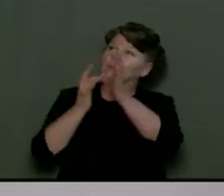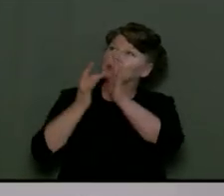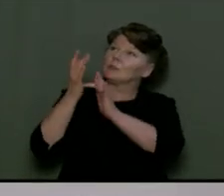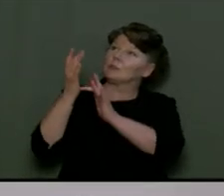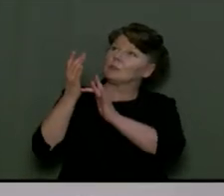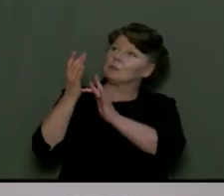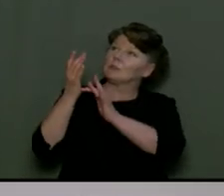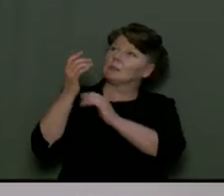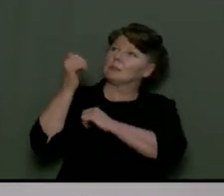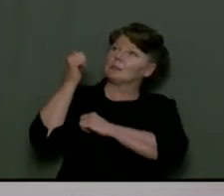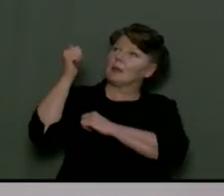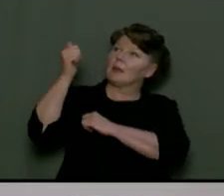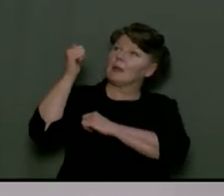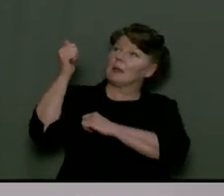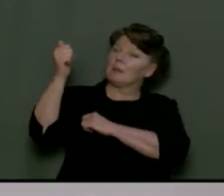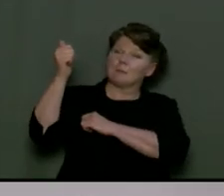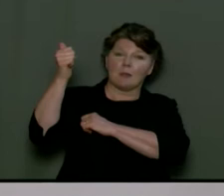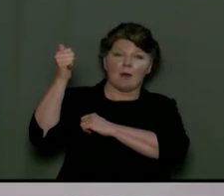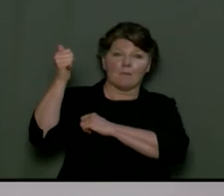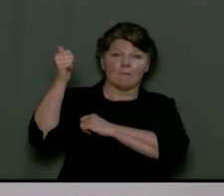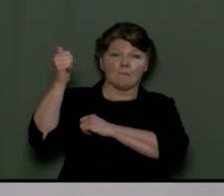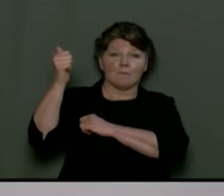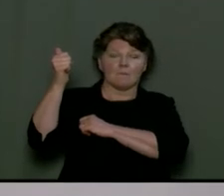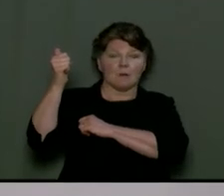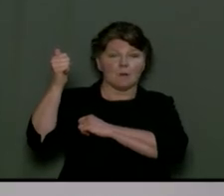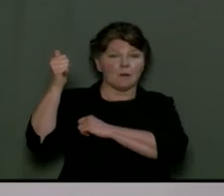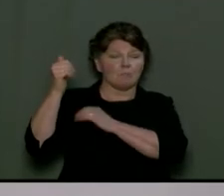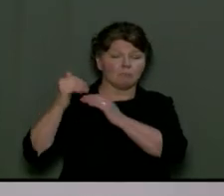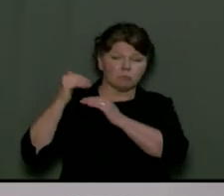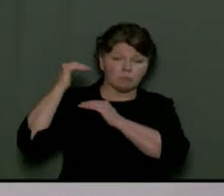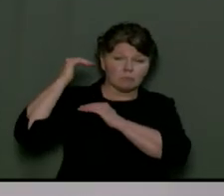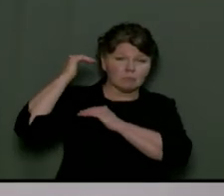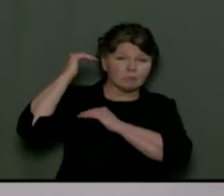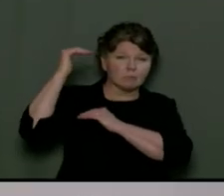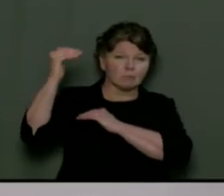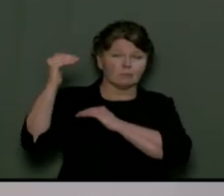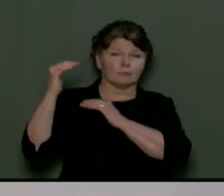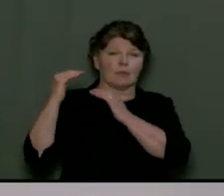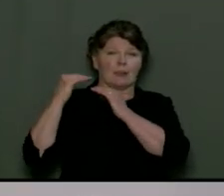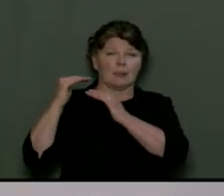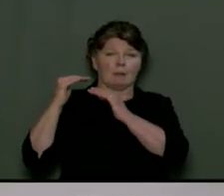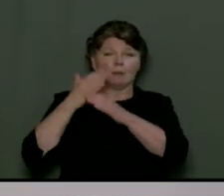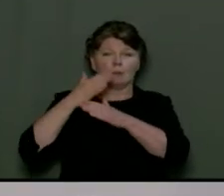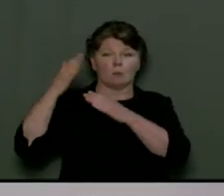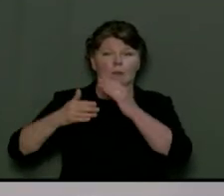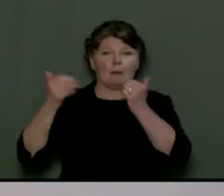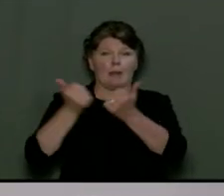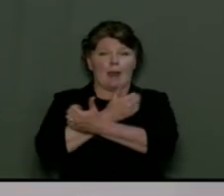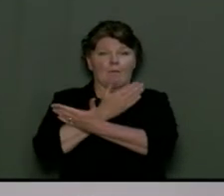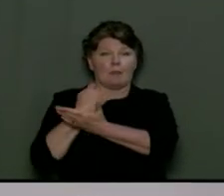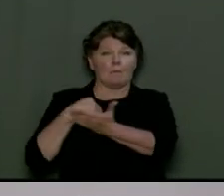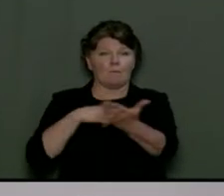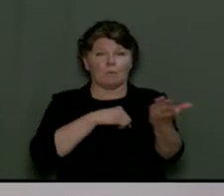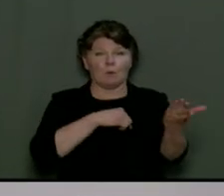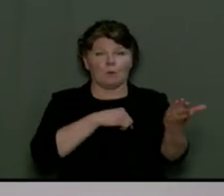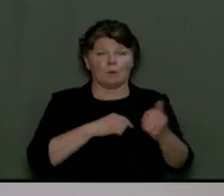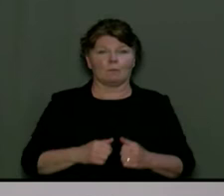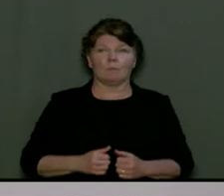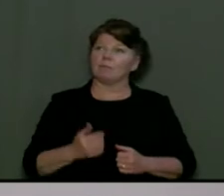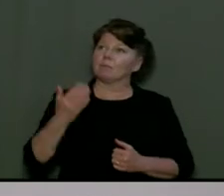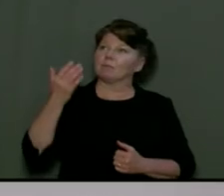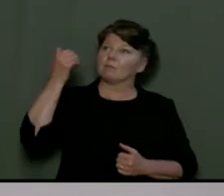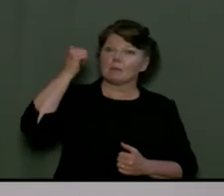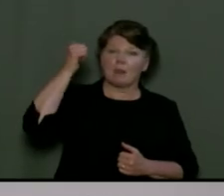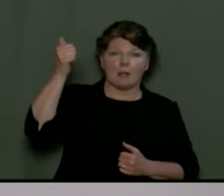pushed himself to every limit for you, to complete everything for you. He has